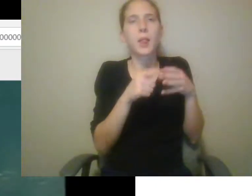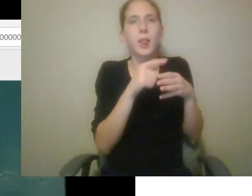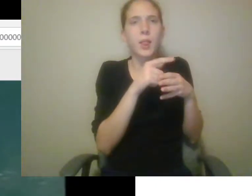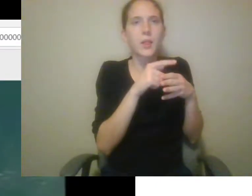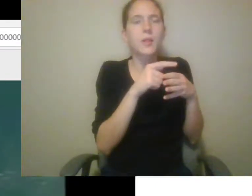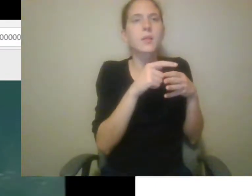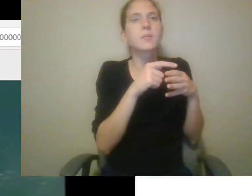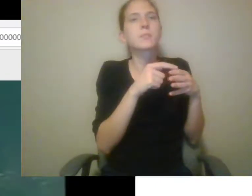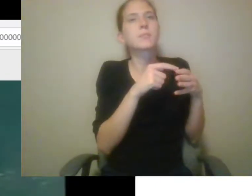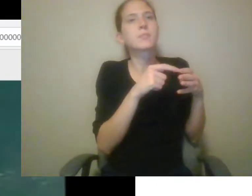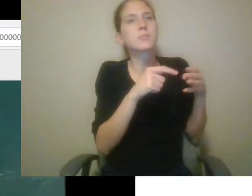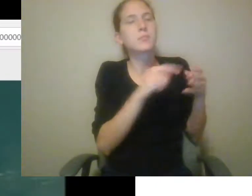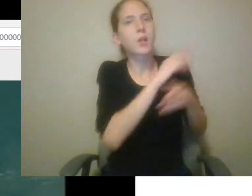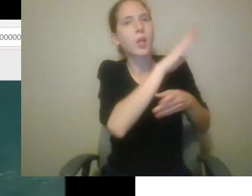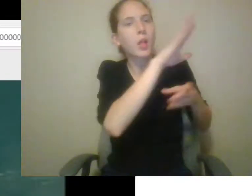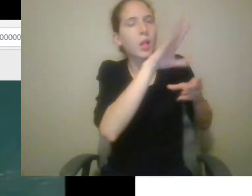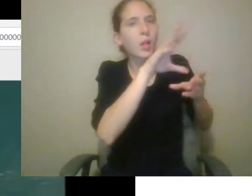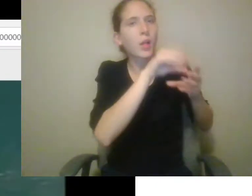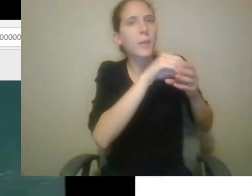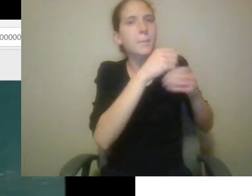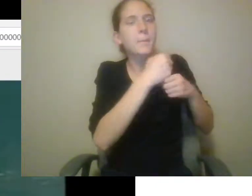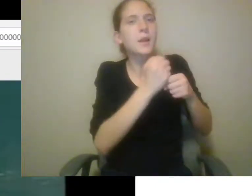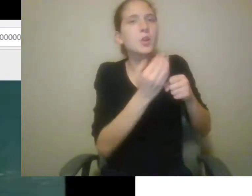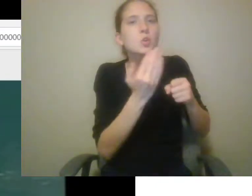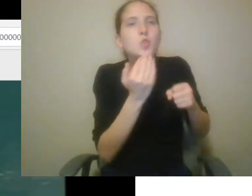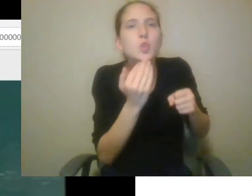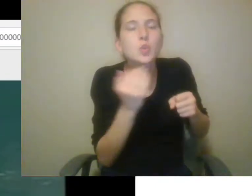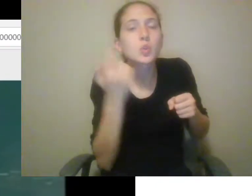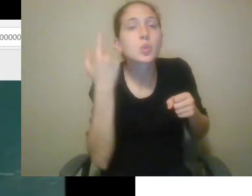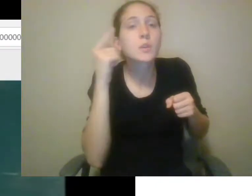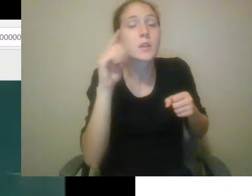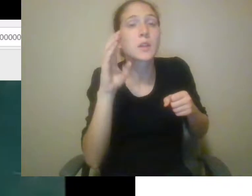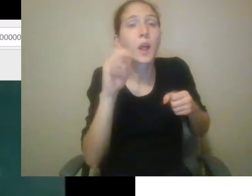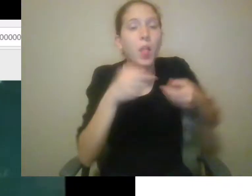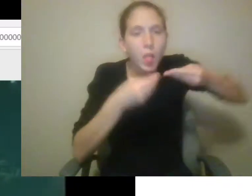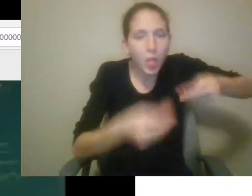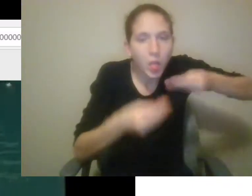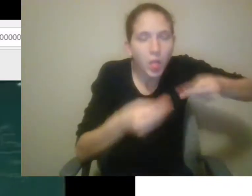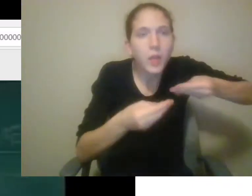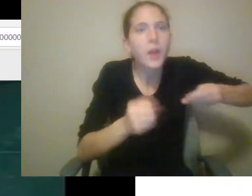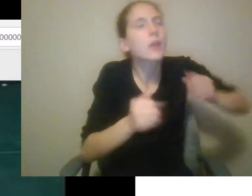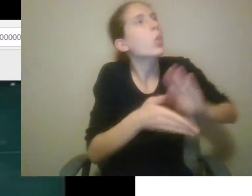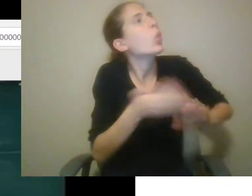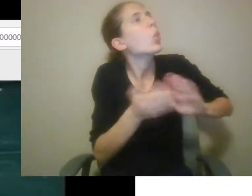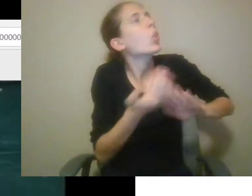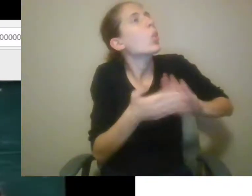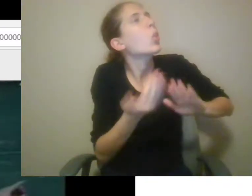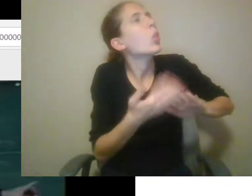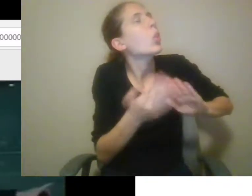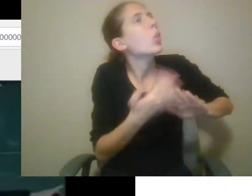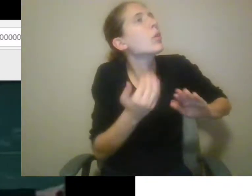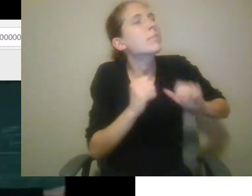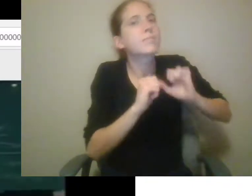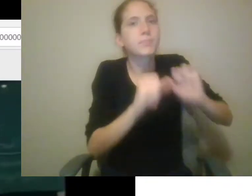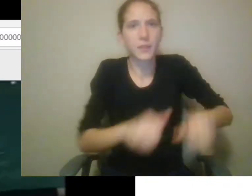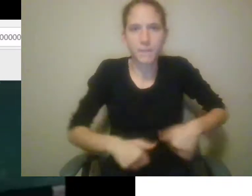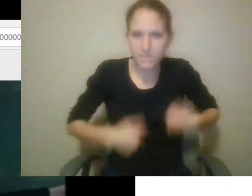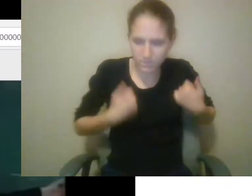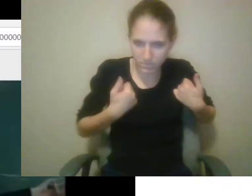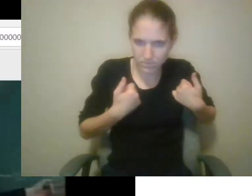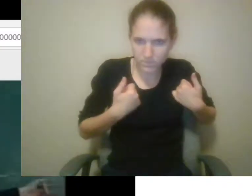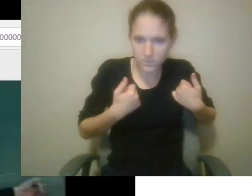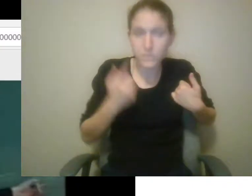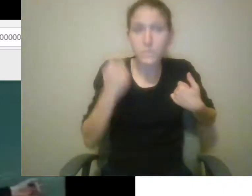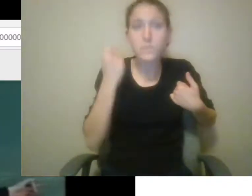to give the cell energy to live. Now see, animal cells don't do this. Animal cells have to get their food from this